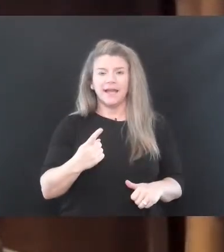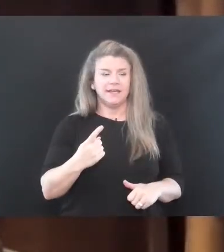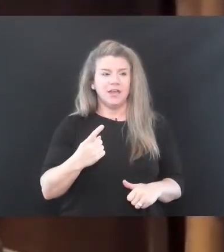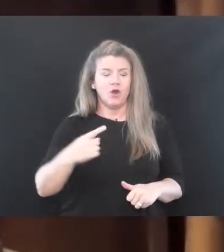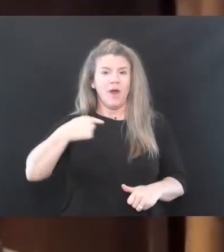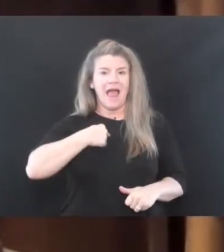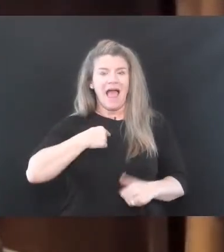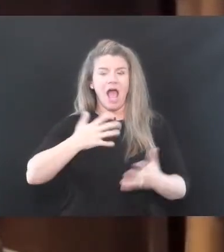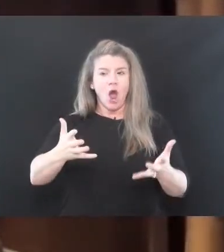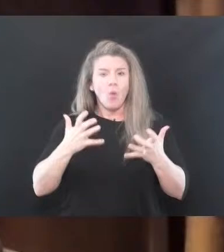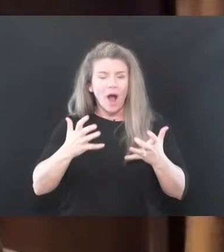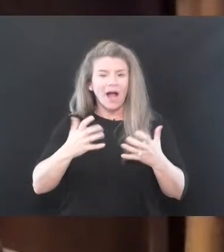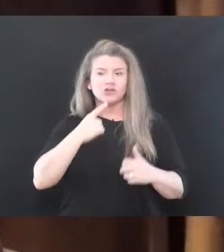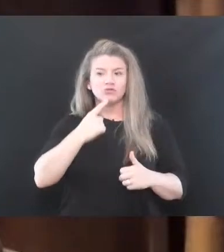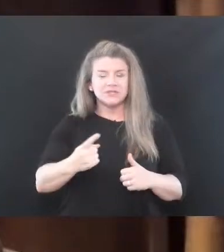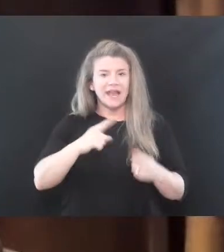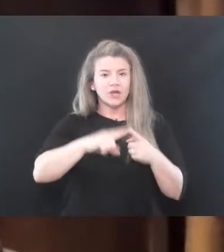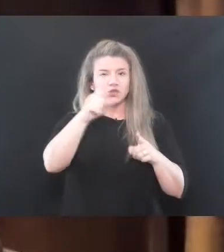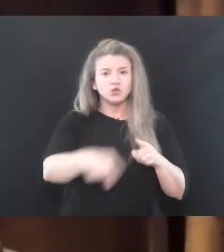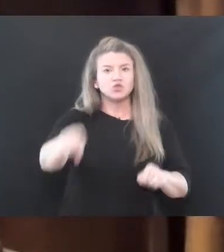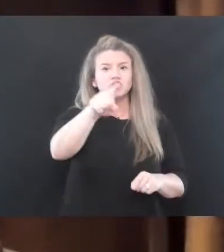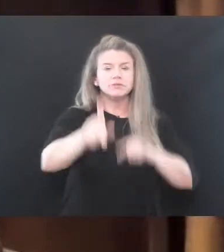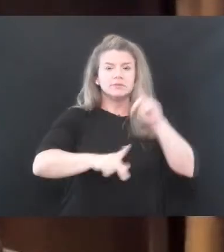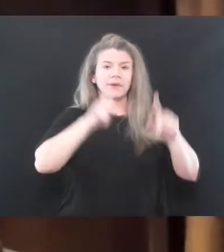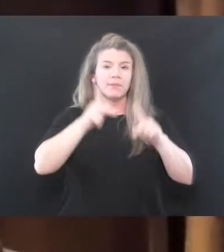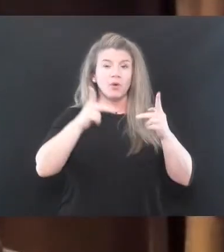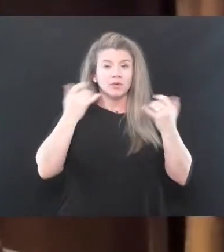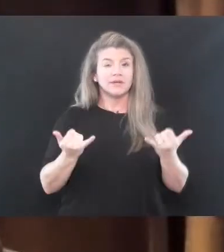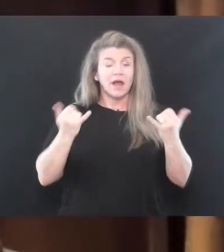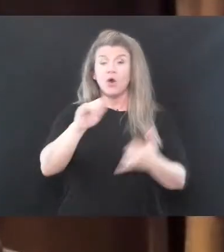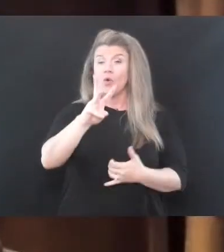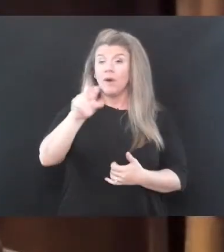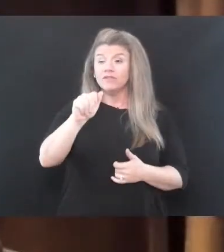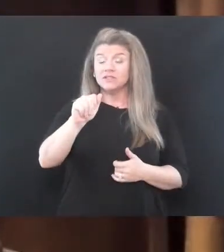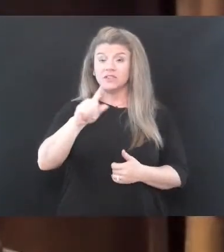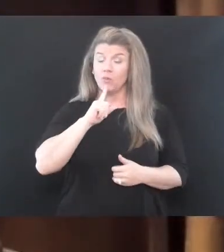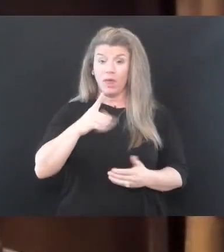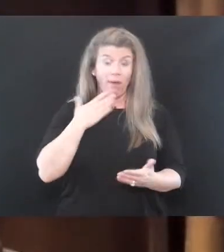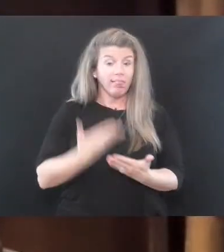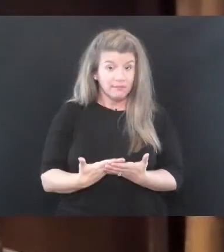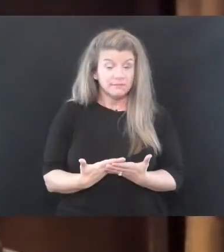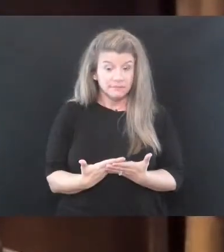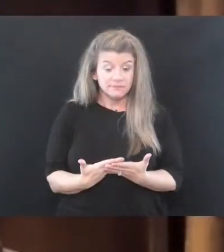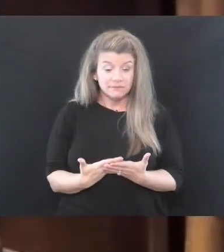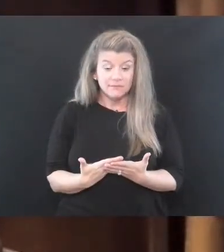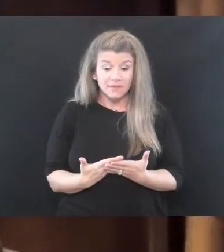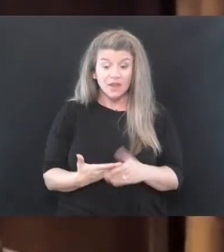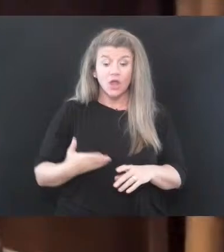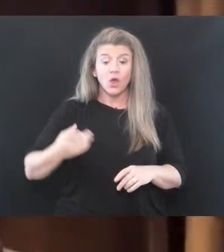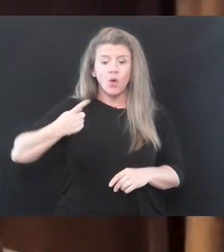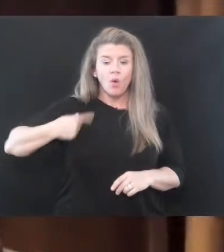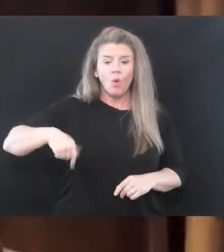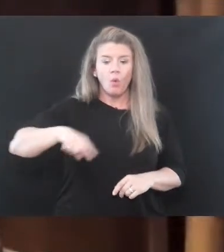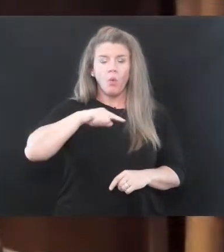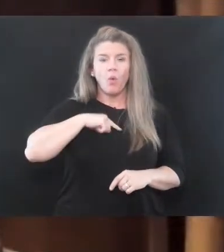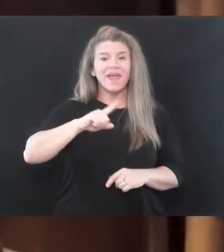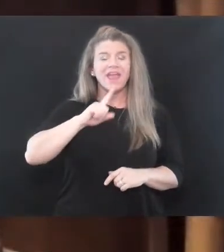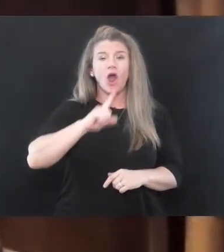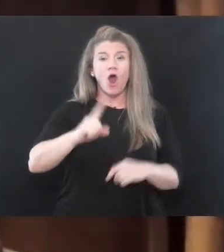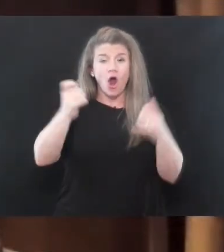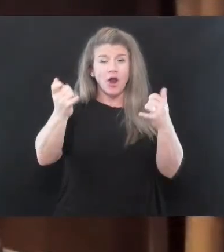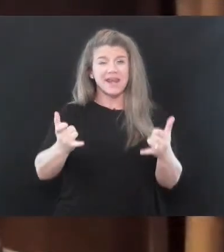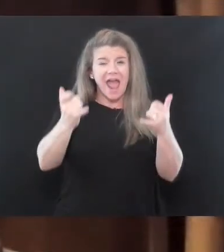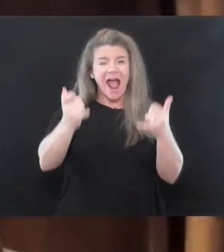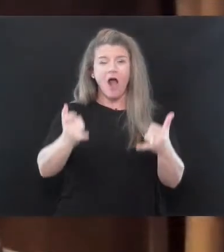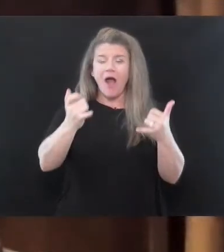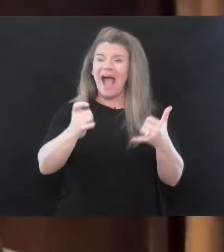to say to the citizens of West Virginia very, very well. We are at a